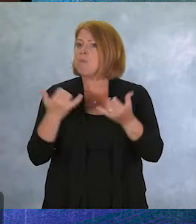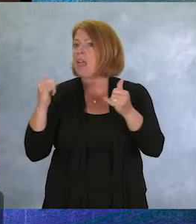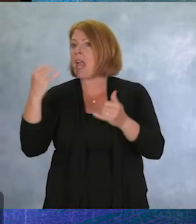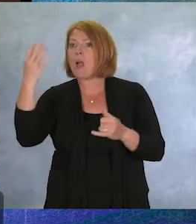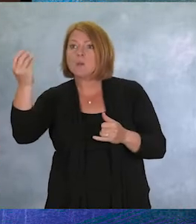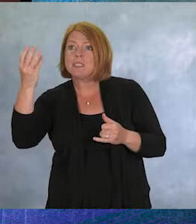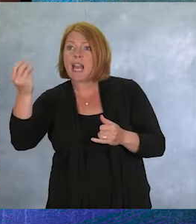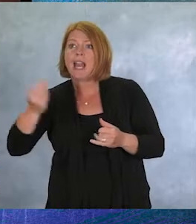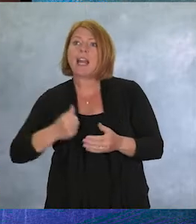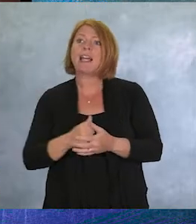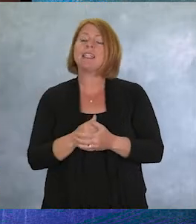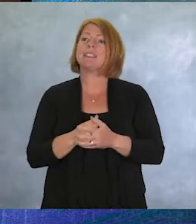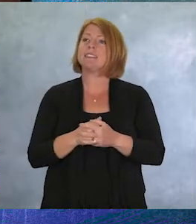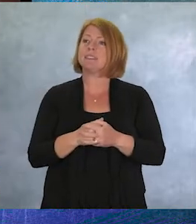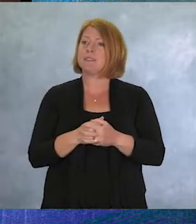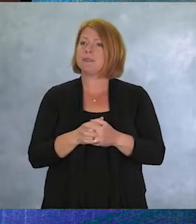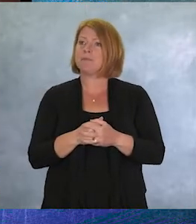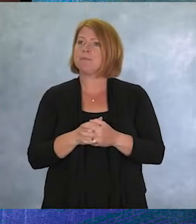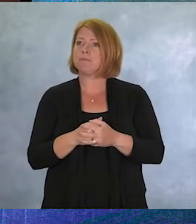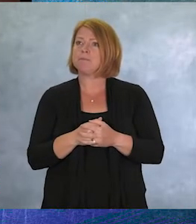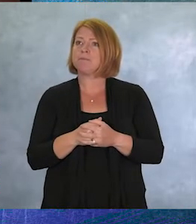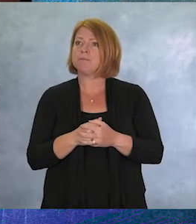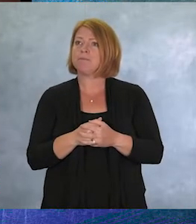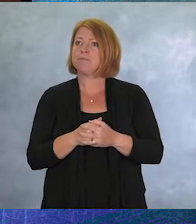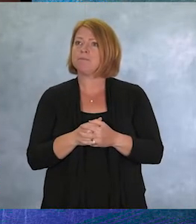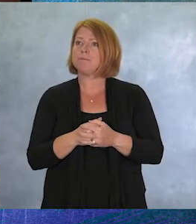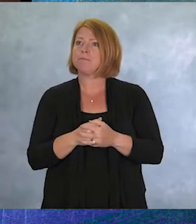be outside.